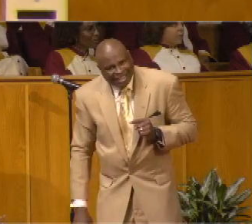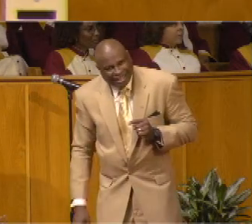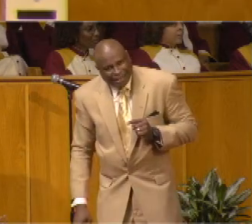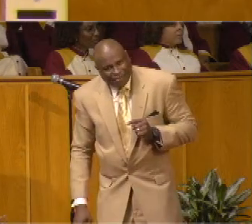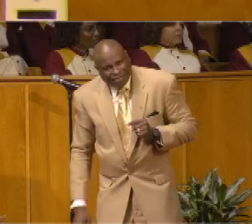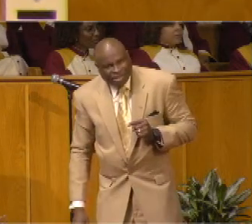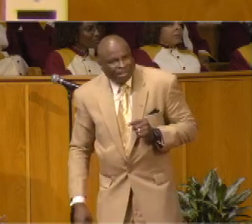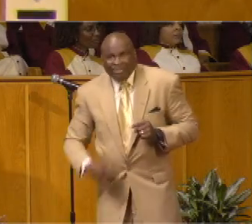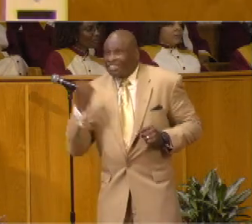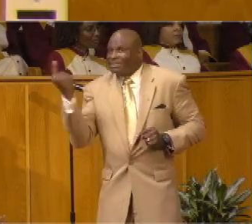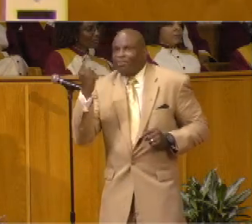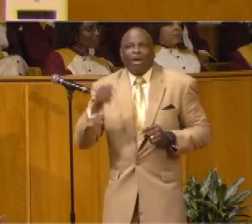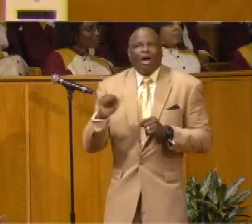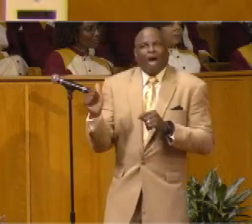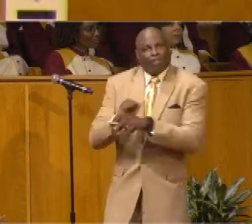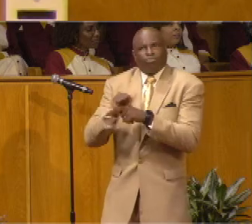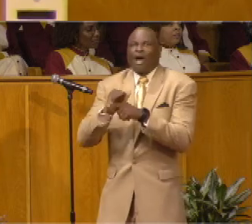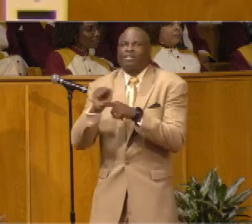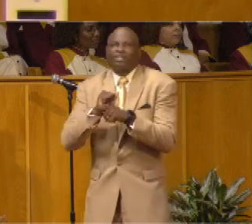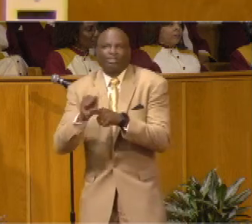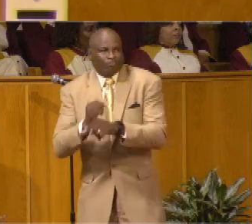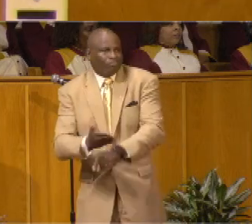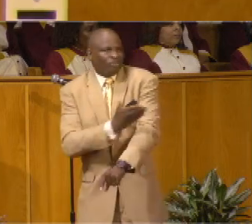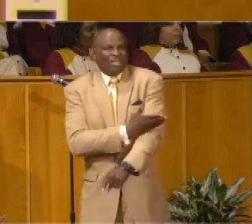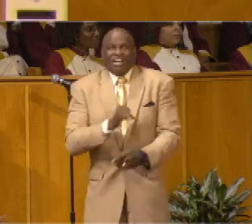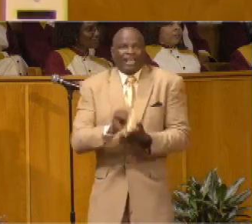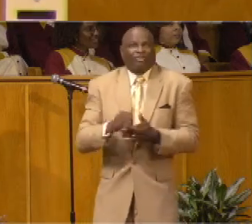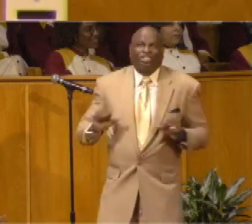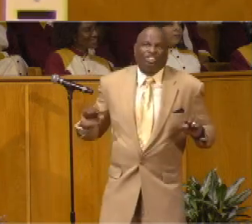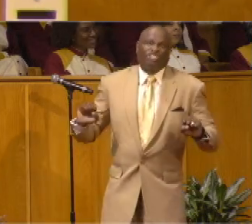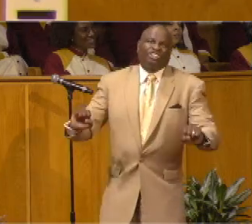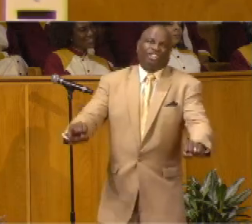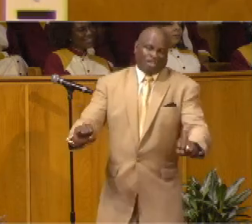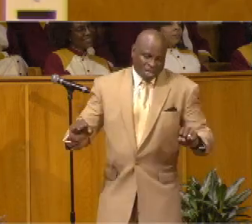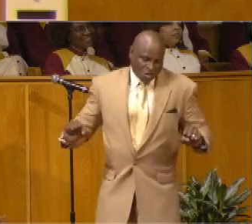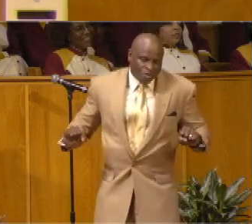It's not something you practice and you get better at. This ain't going to the gym.